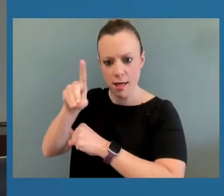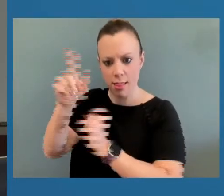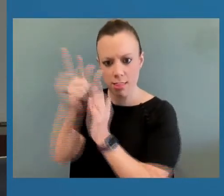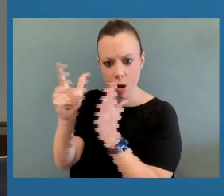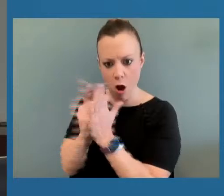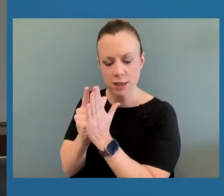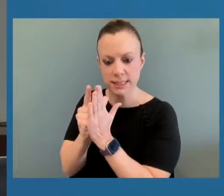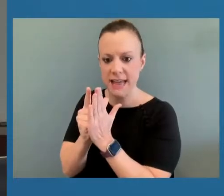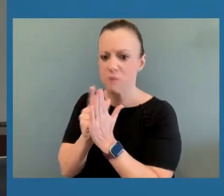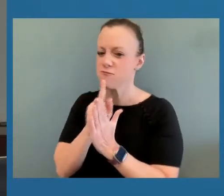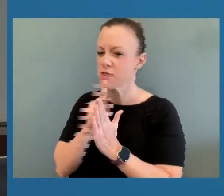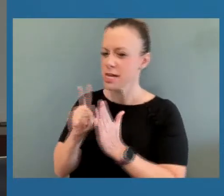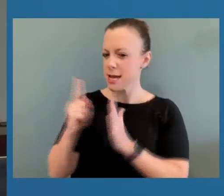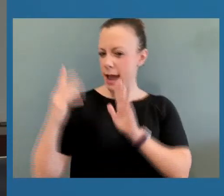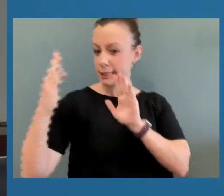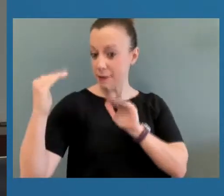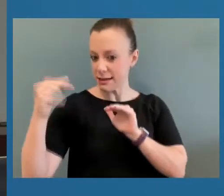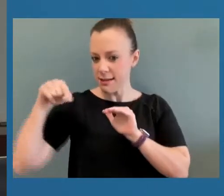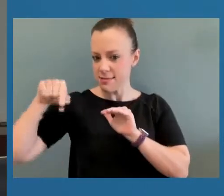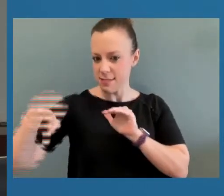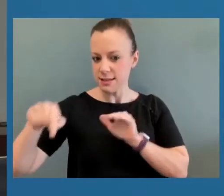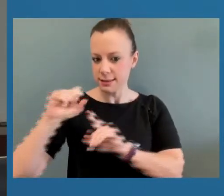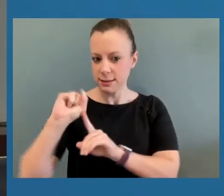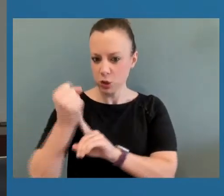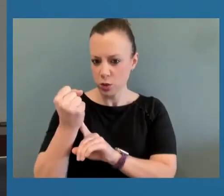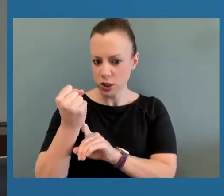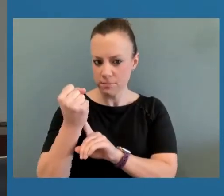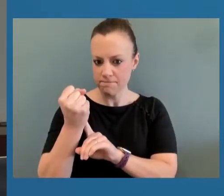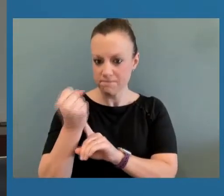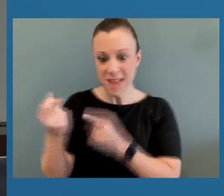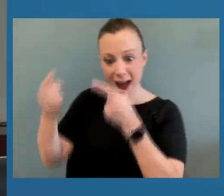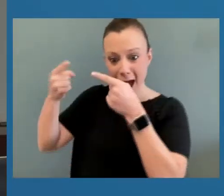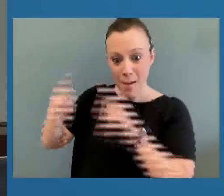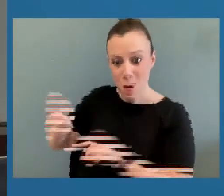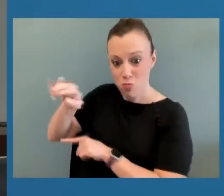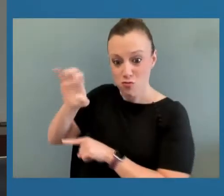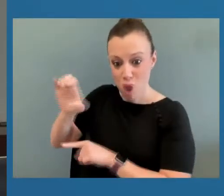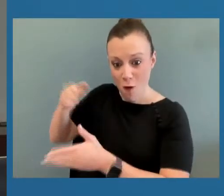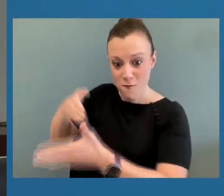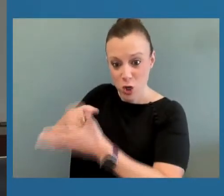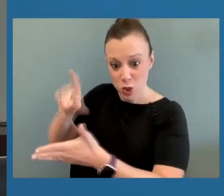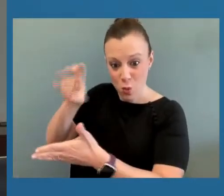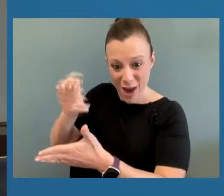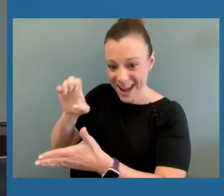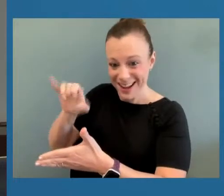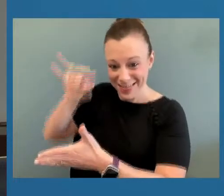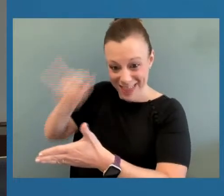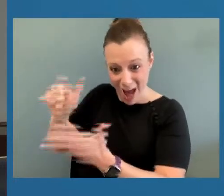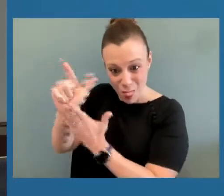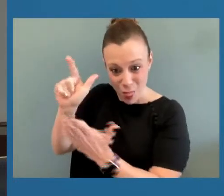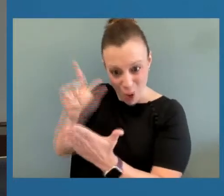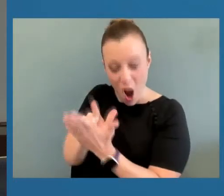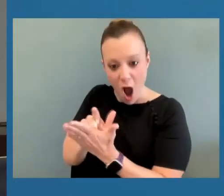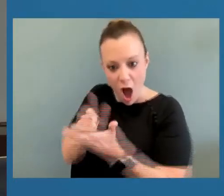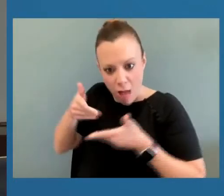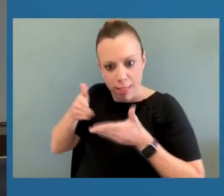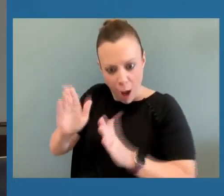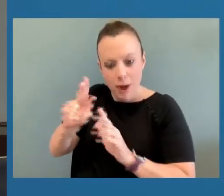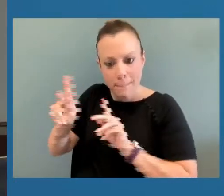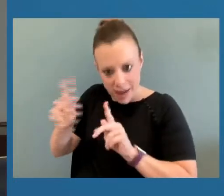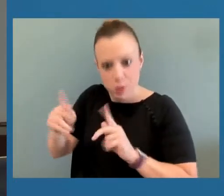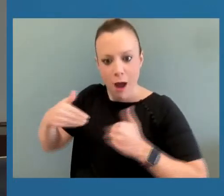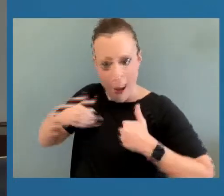situation, that in the aftermath of the overturning of Roe v. Wade, the established law for 49 years that gave women